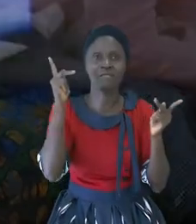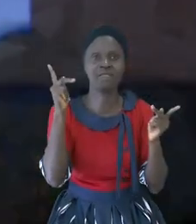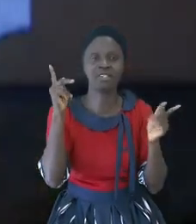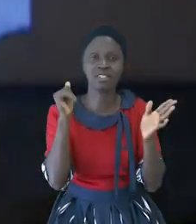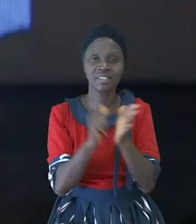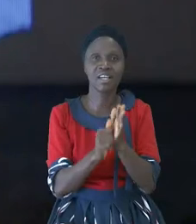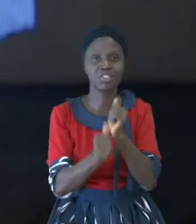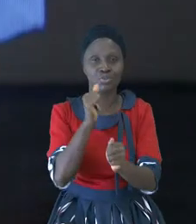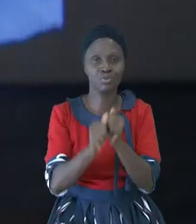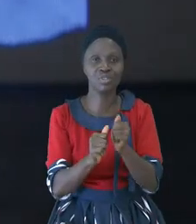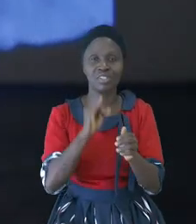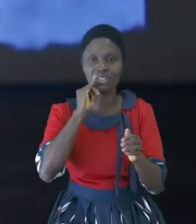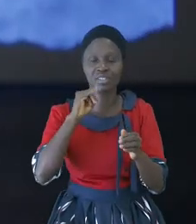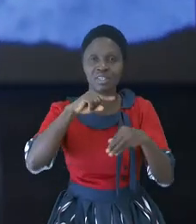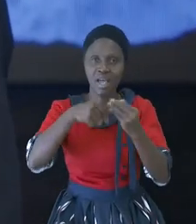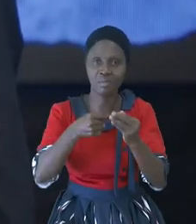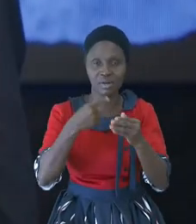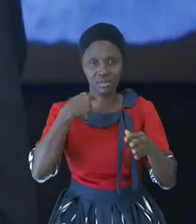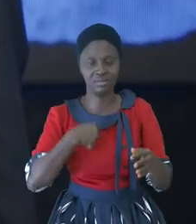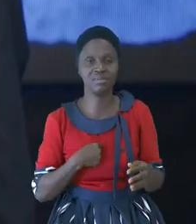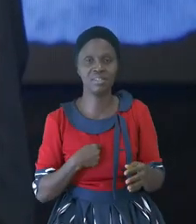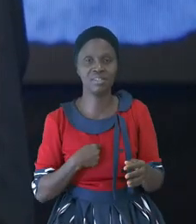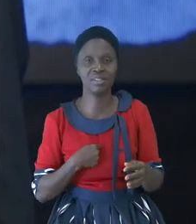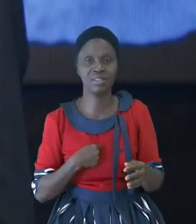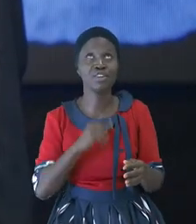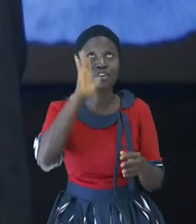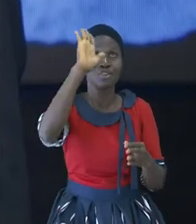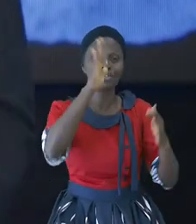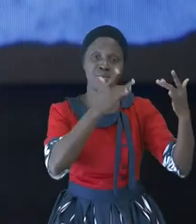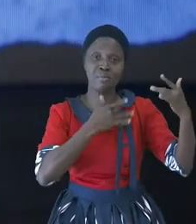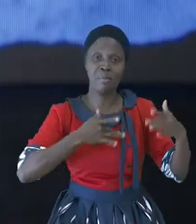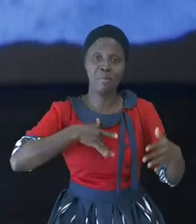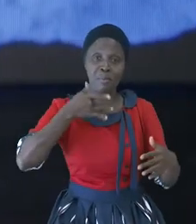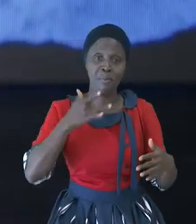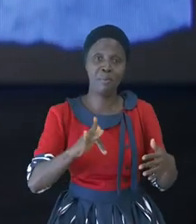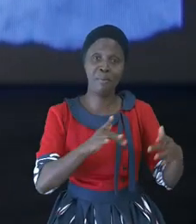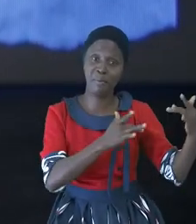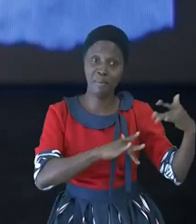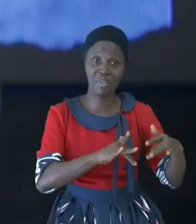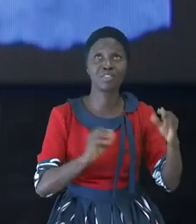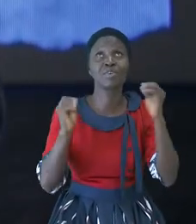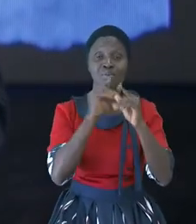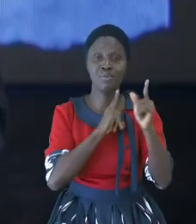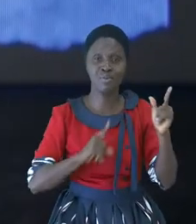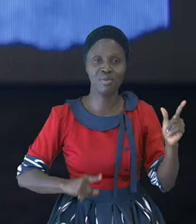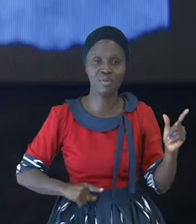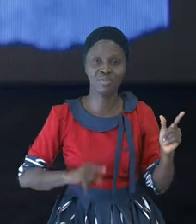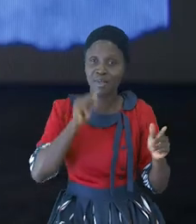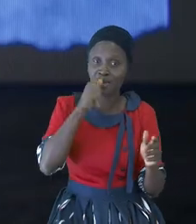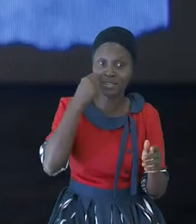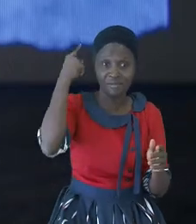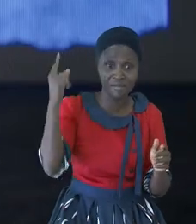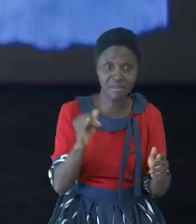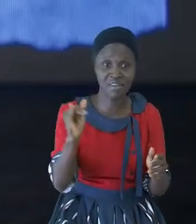me. Thy mercy, O Lord, endureth forever. Forsake not the works of